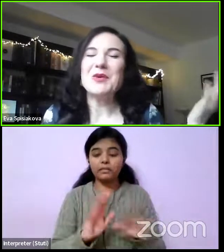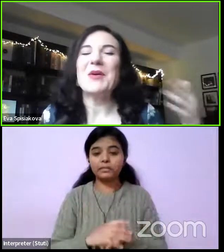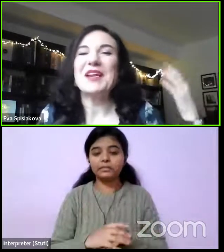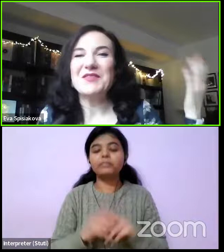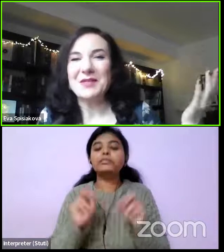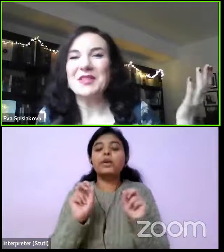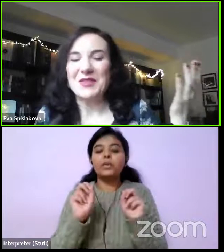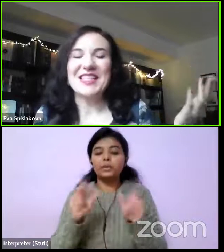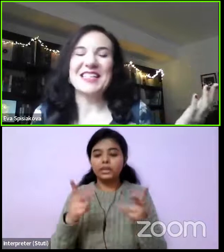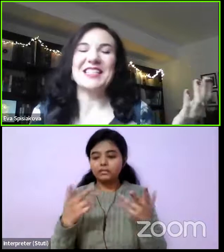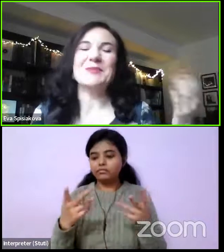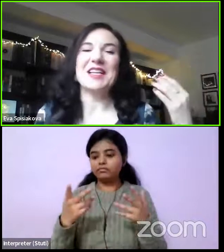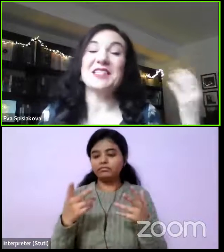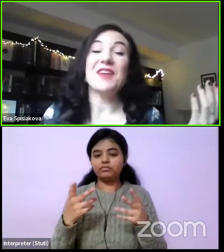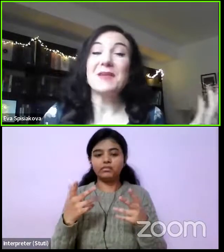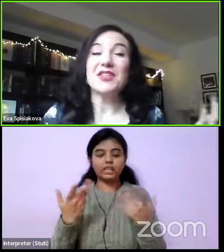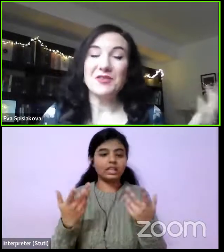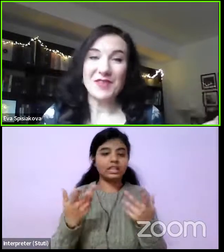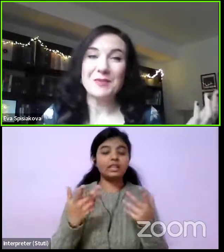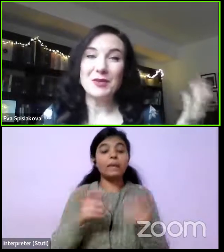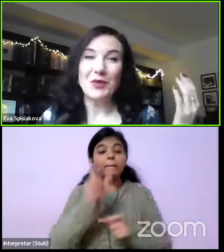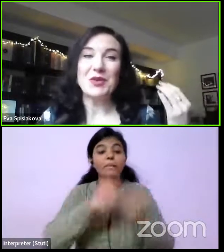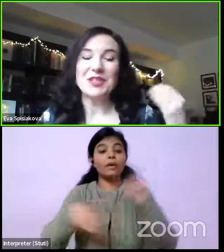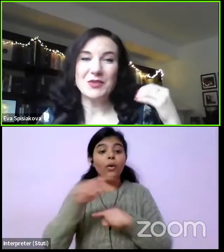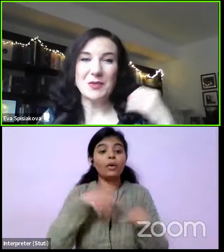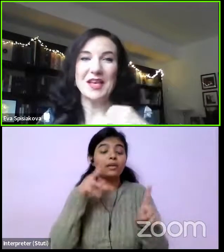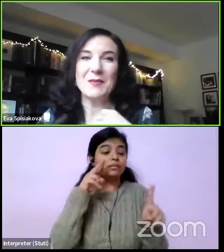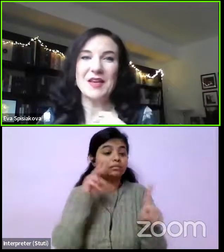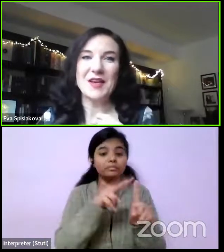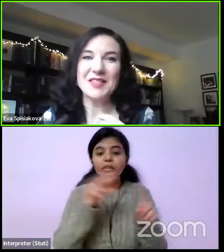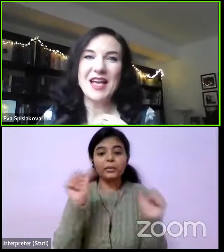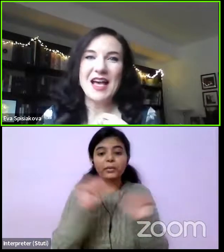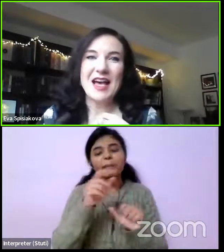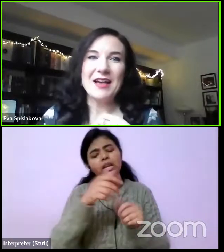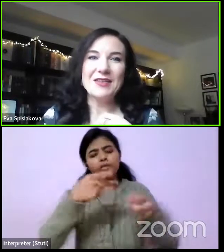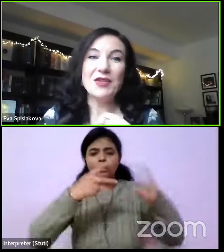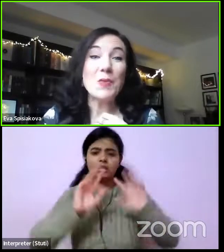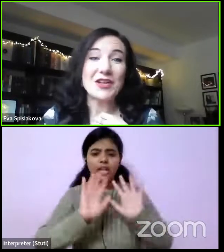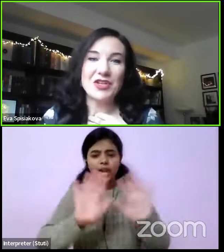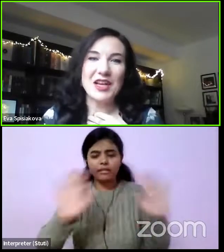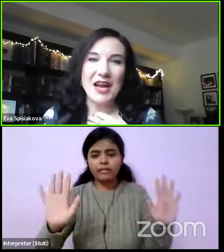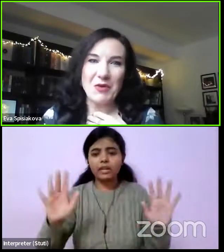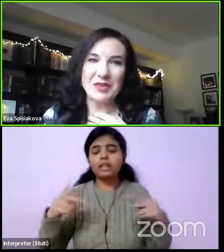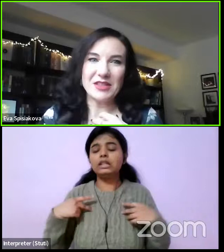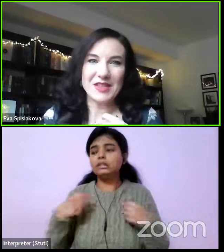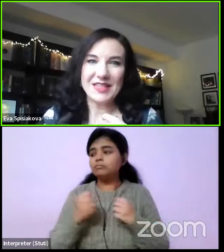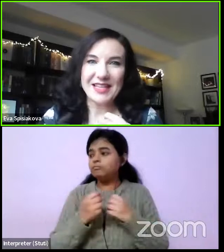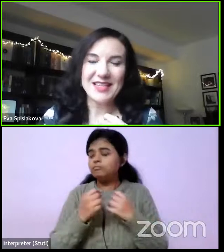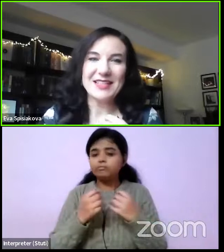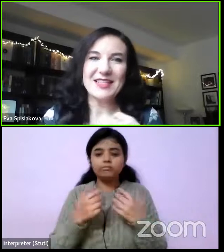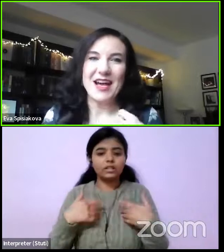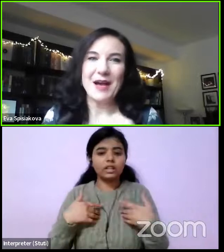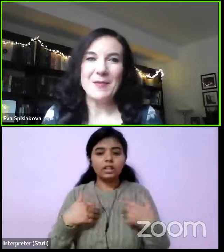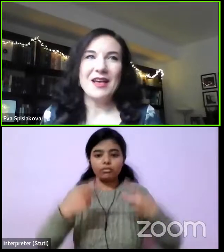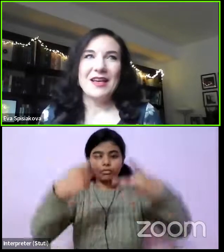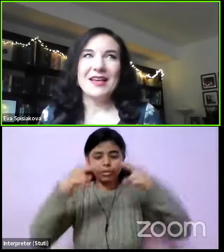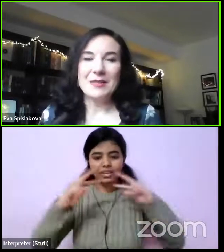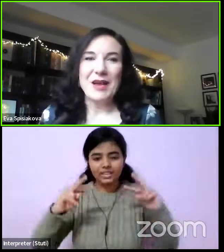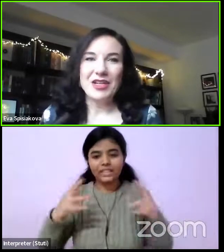okay, we talk about invisible translators, but it's very much an invisible force to me because so much in our world is